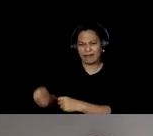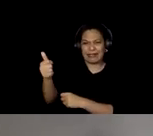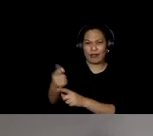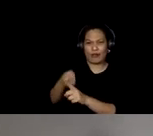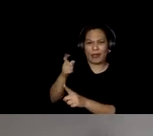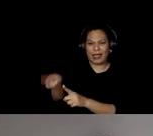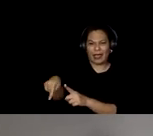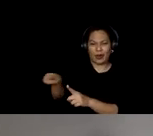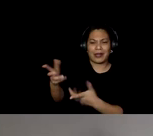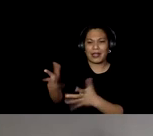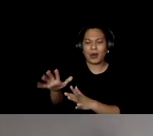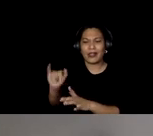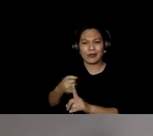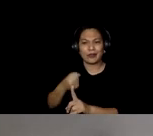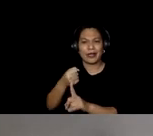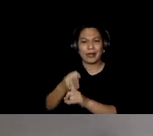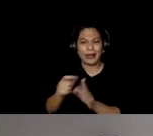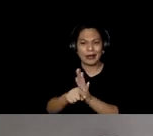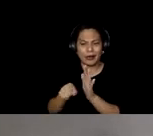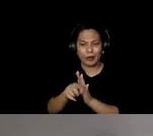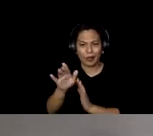of websites because it only hurts you.